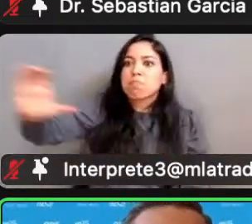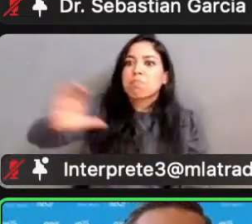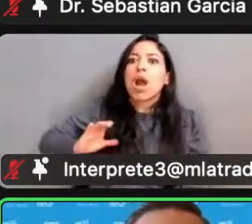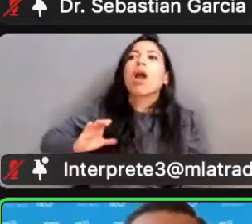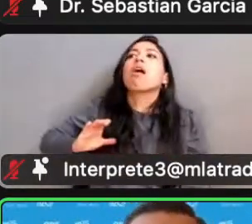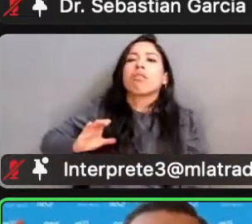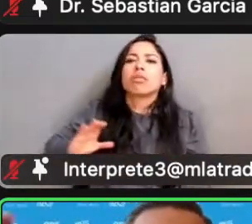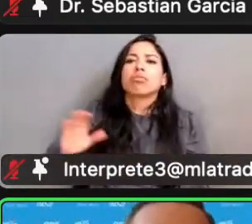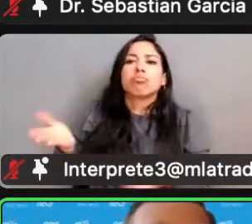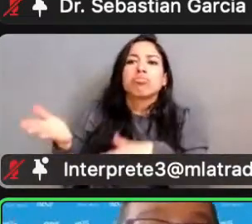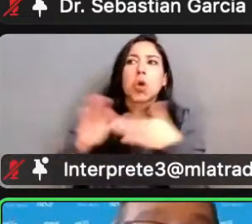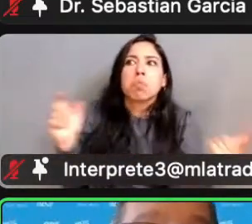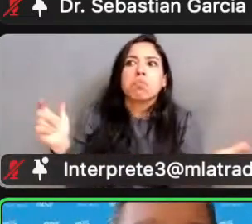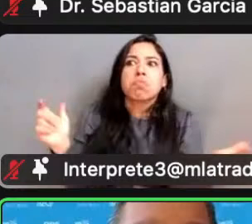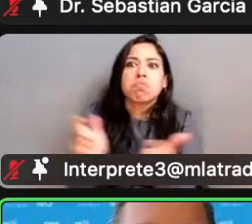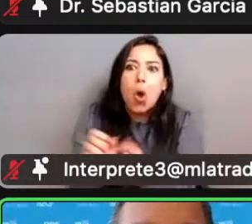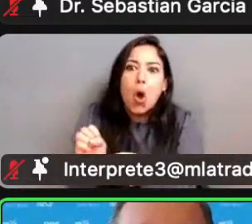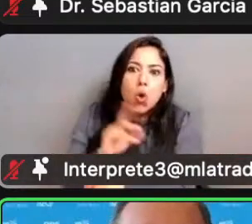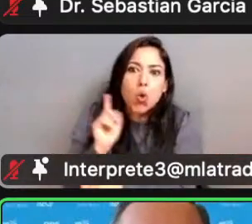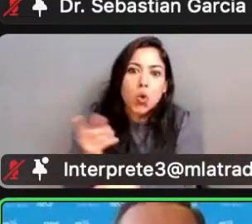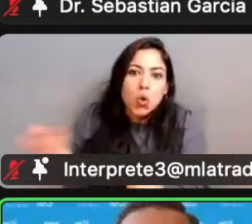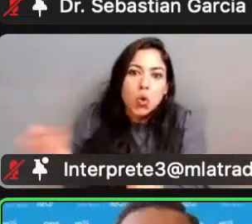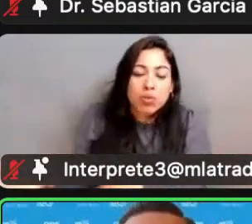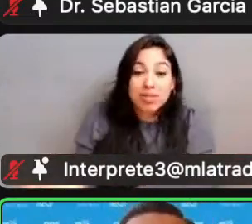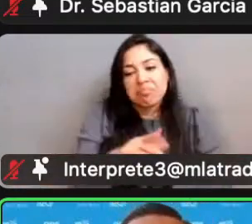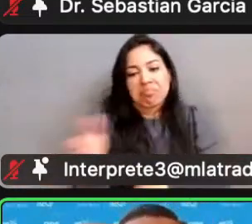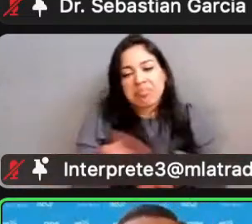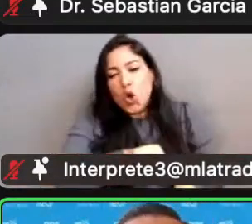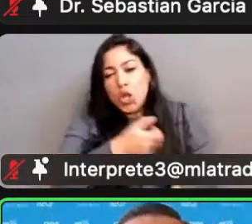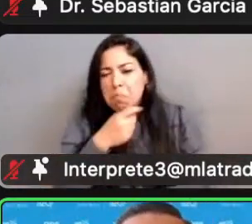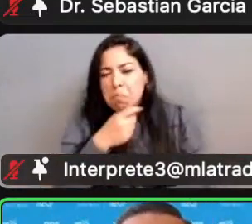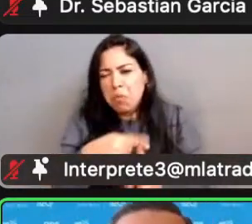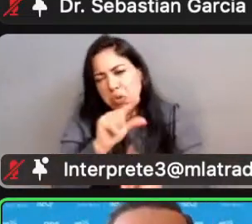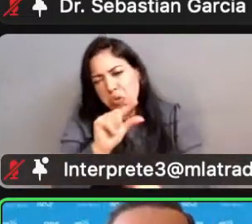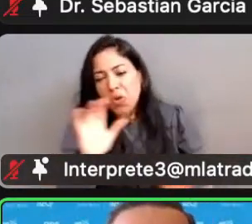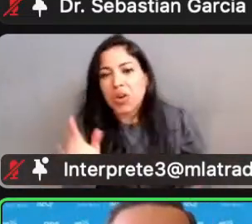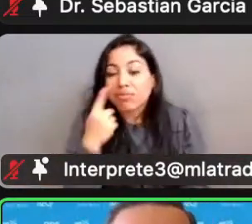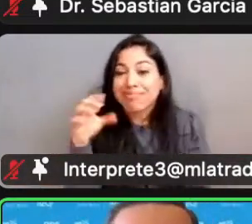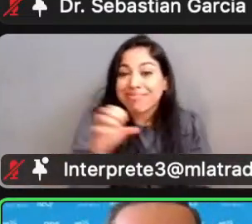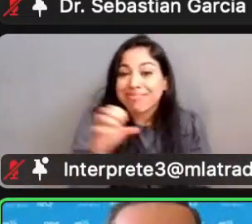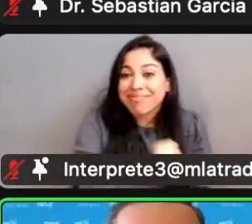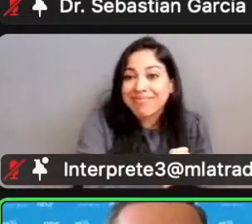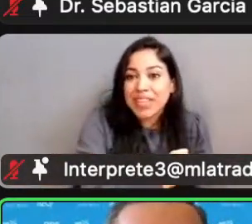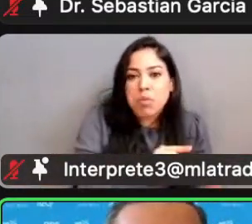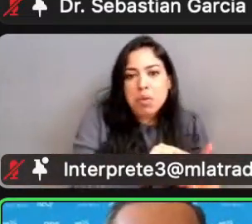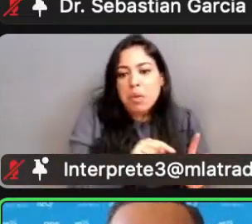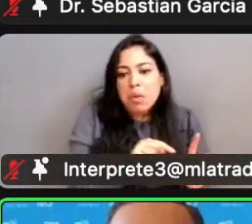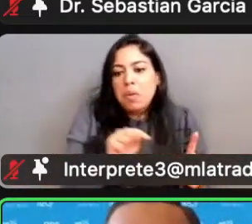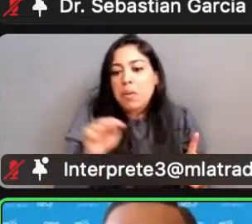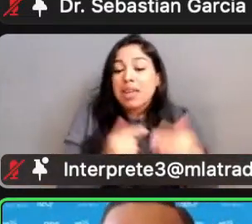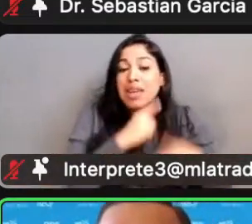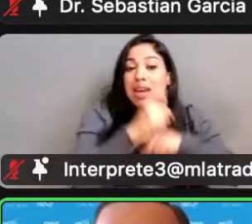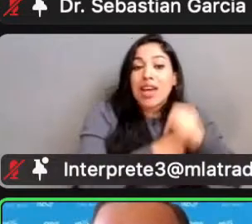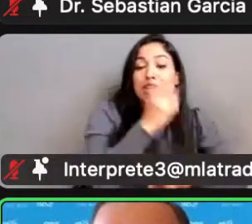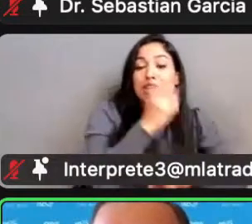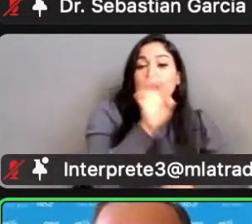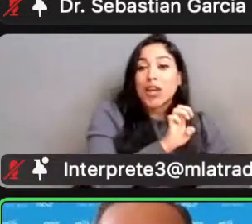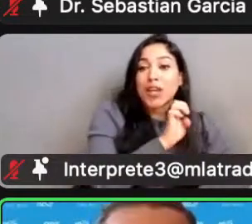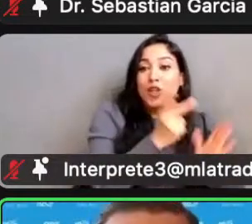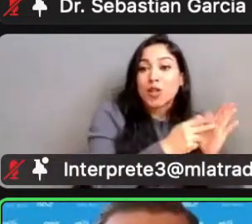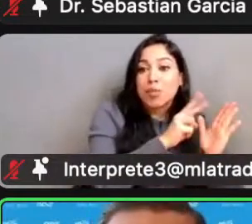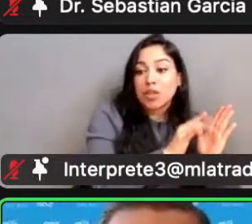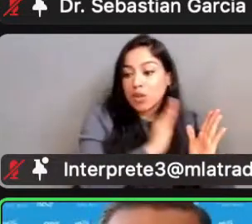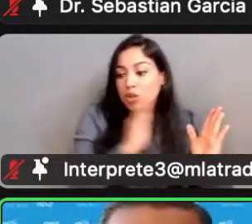In closing, in a more positive note, see this progression in January 2021 to